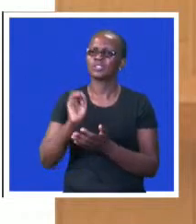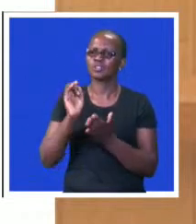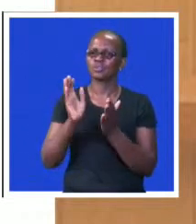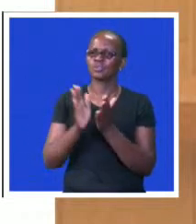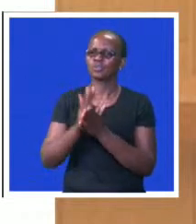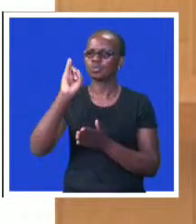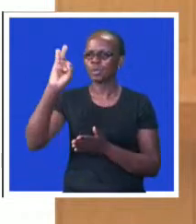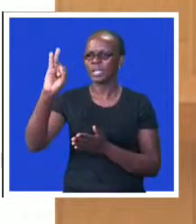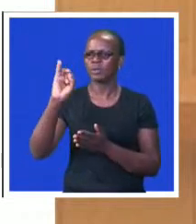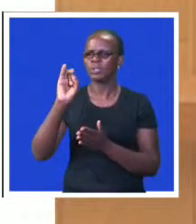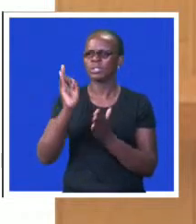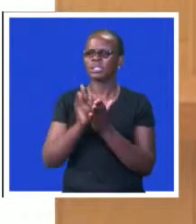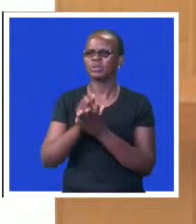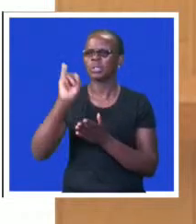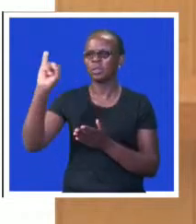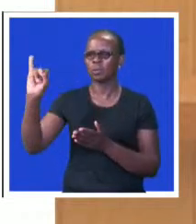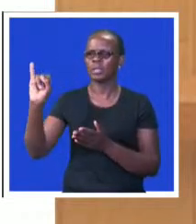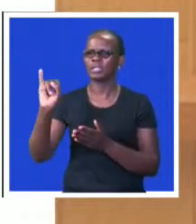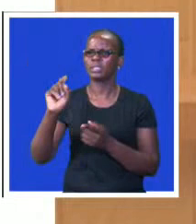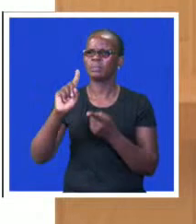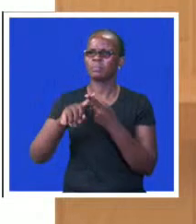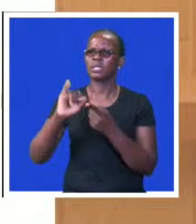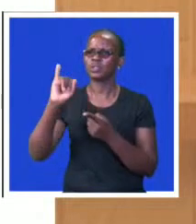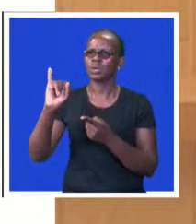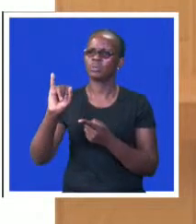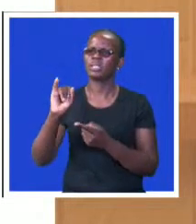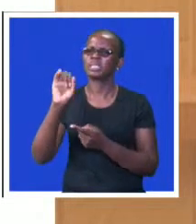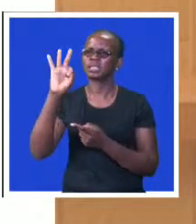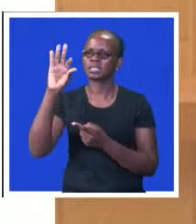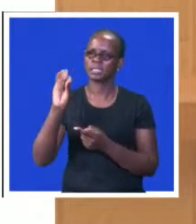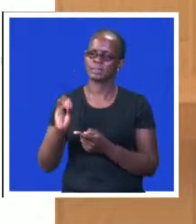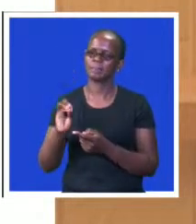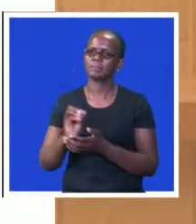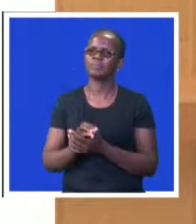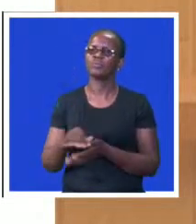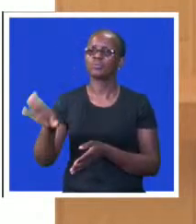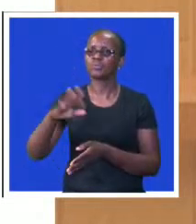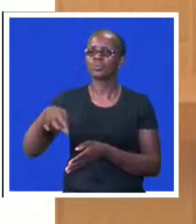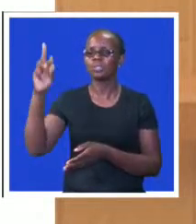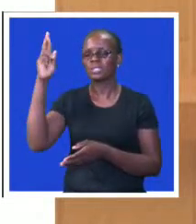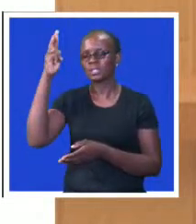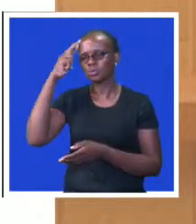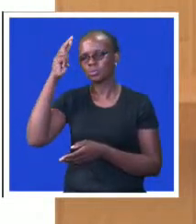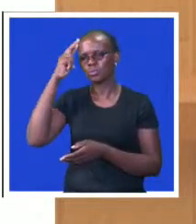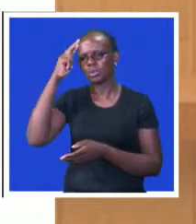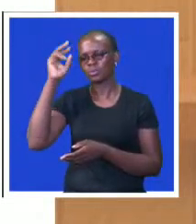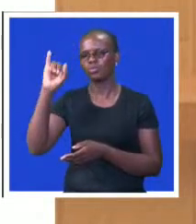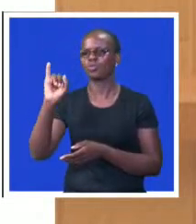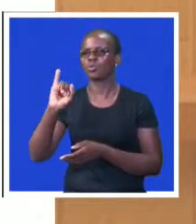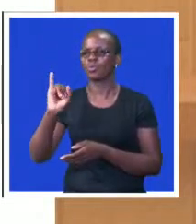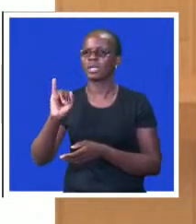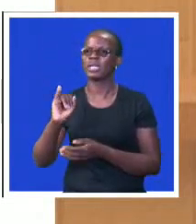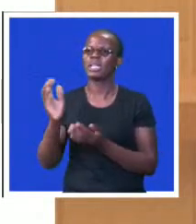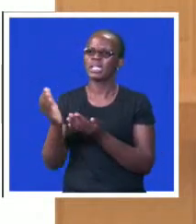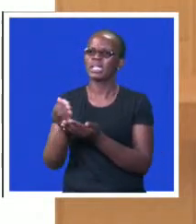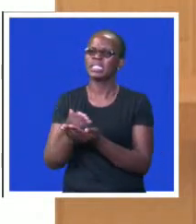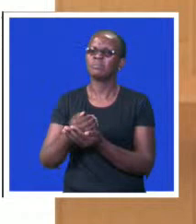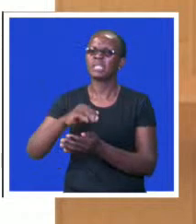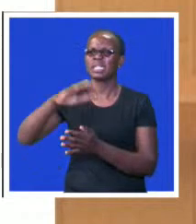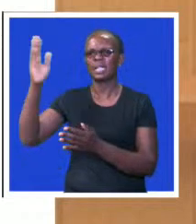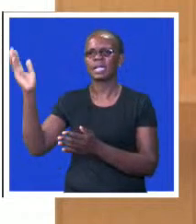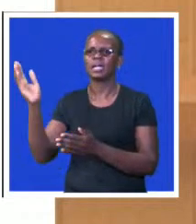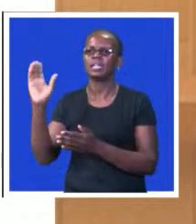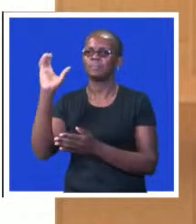29. Plus 1, it gives us 30. Remember, the 1 is the one we came with from the cents. Now we